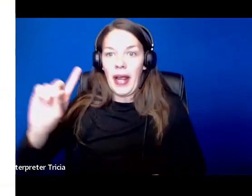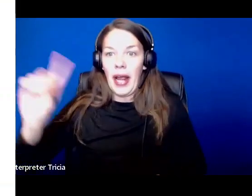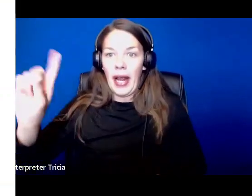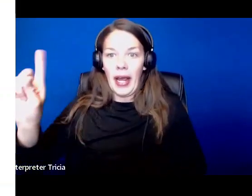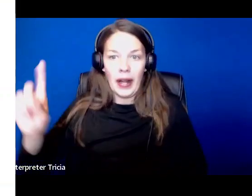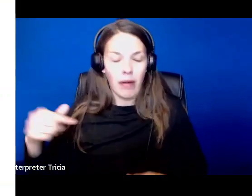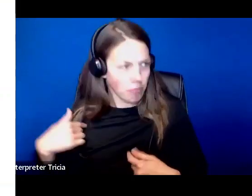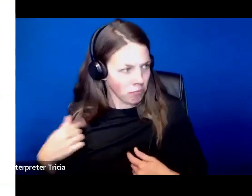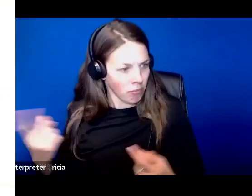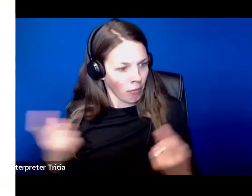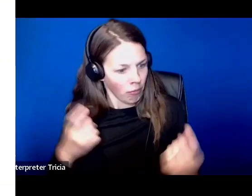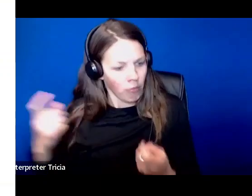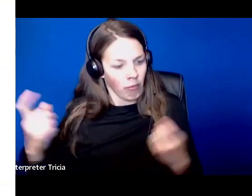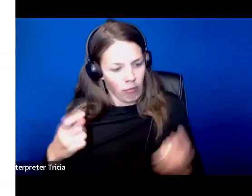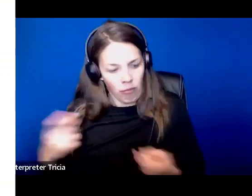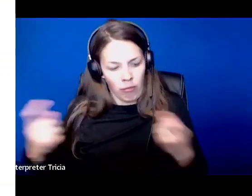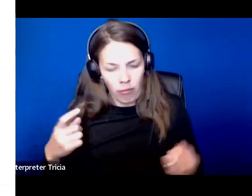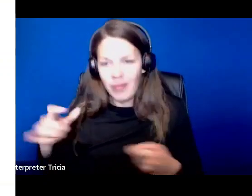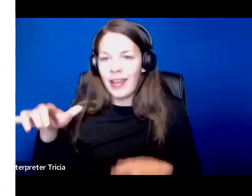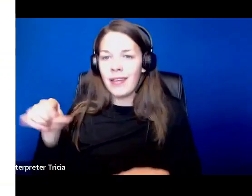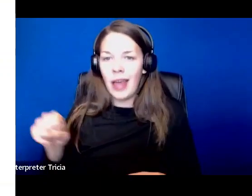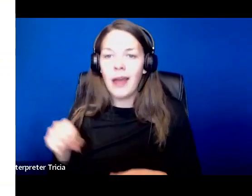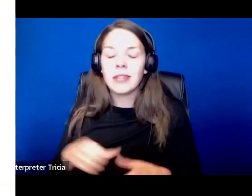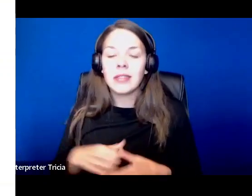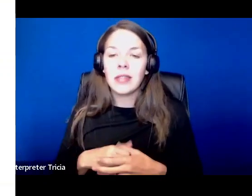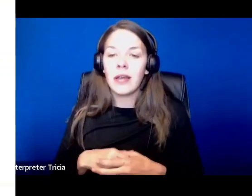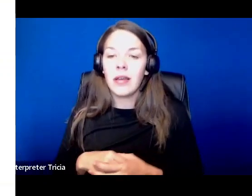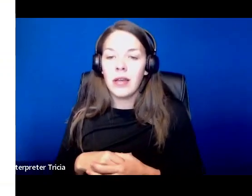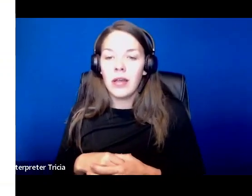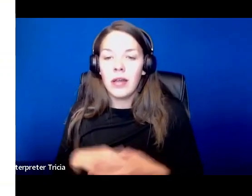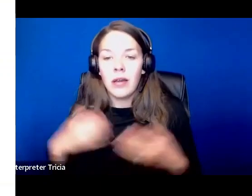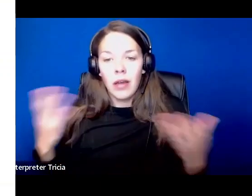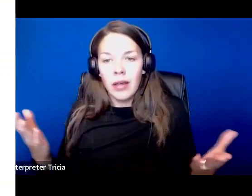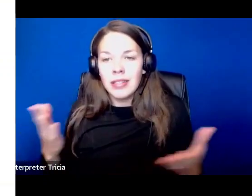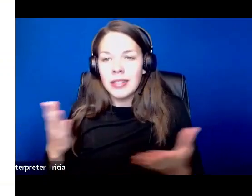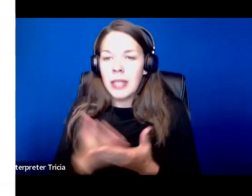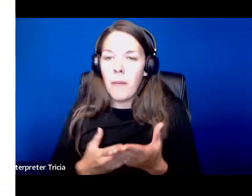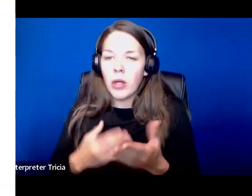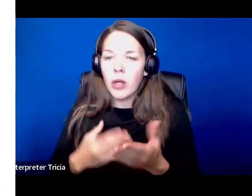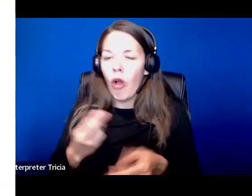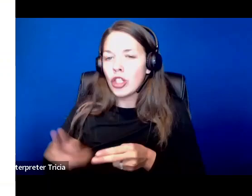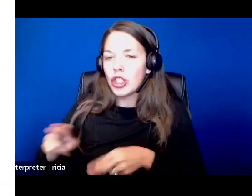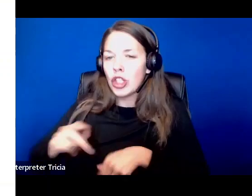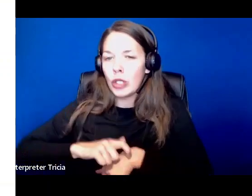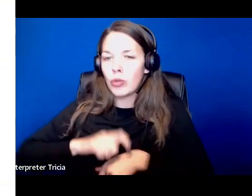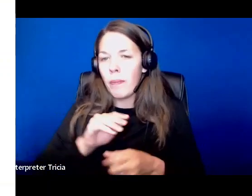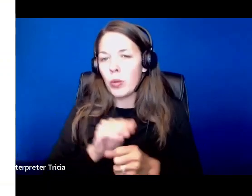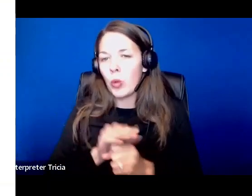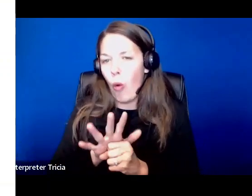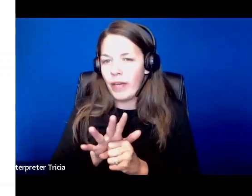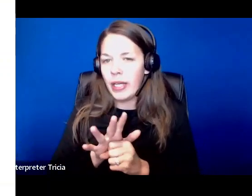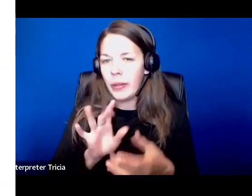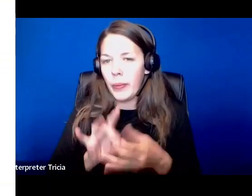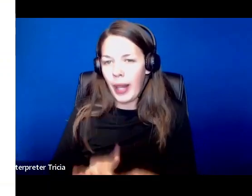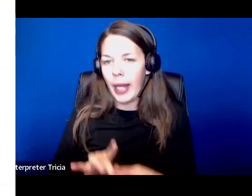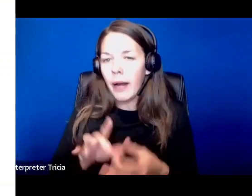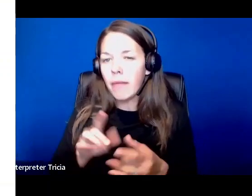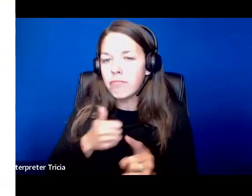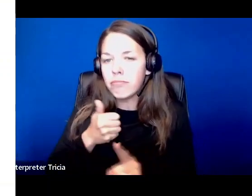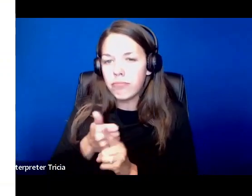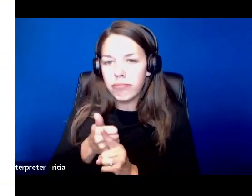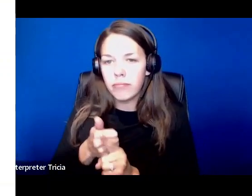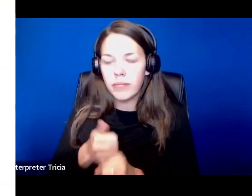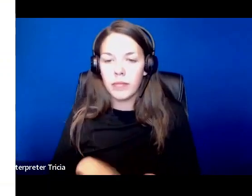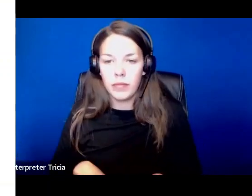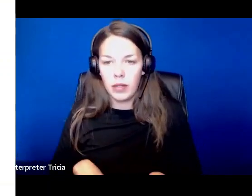had been getting a lot. And yeah, there are some what I'll call short-term COVID-related impacts. And one